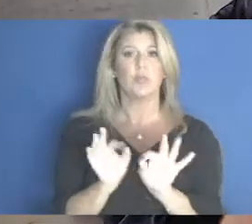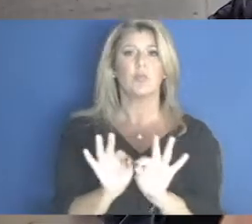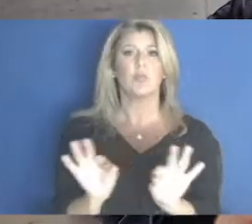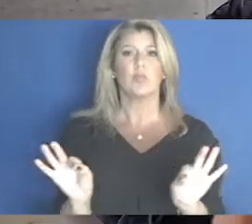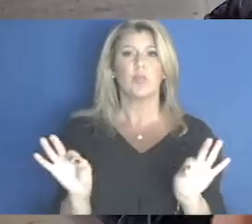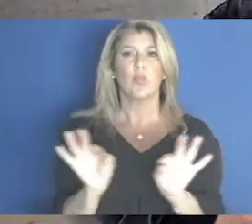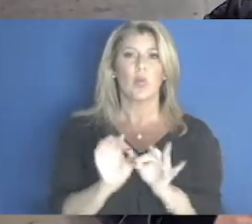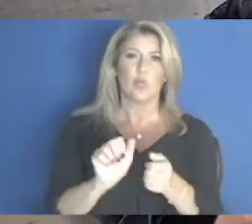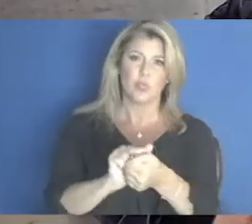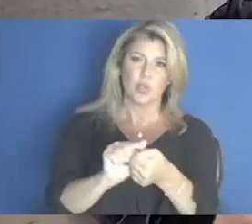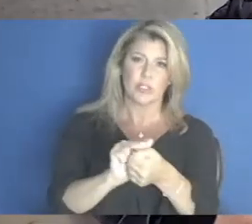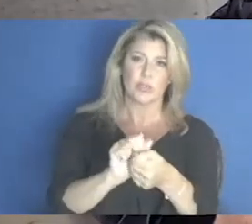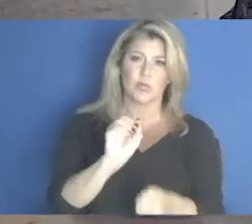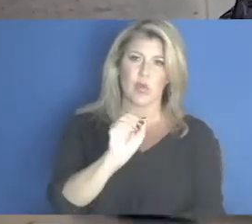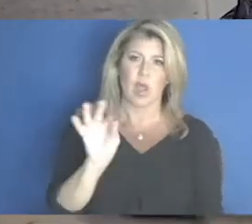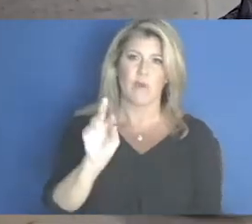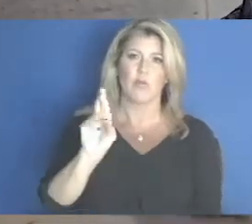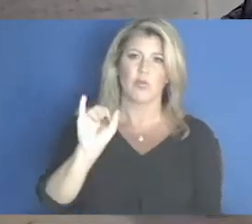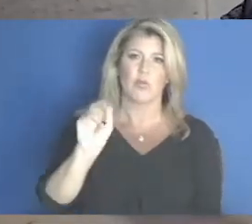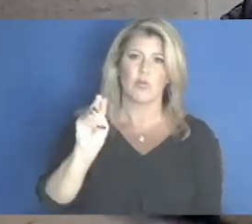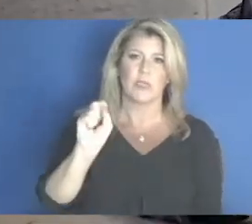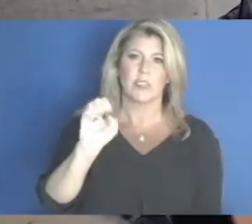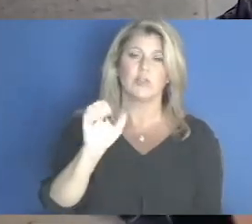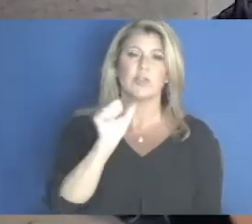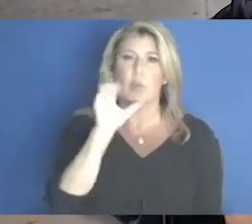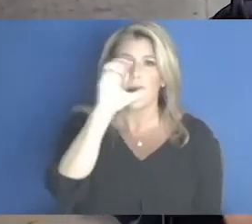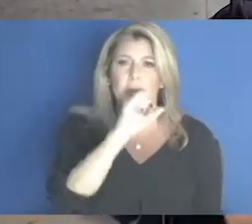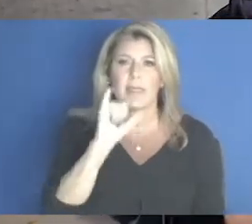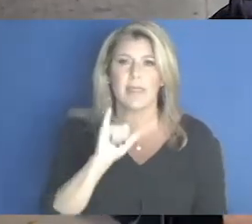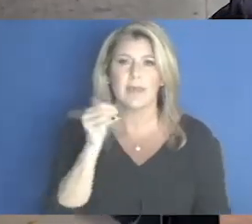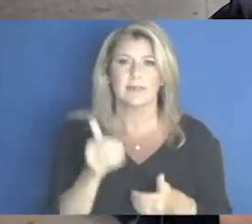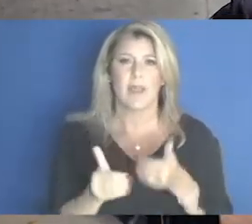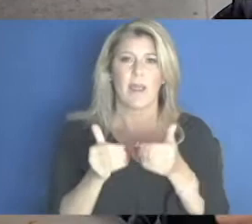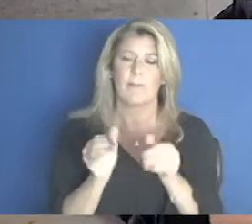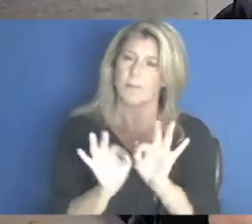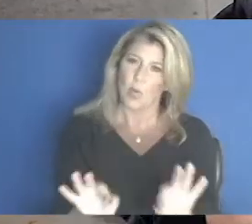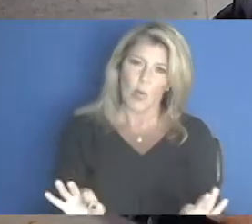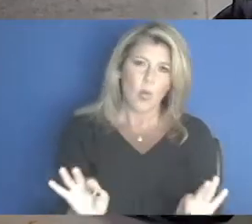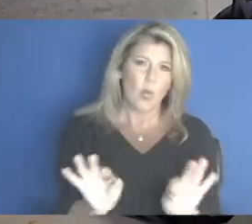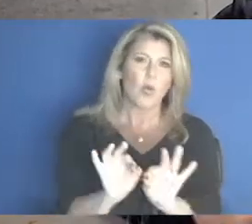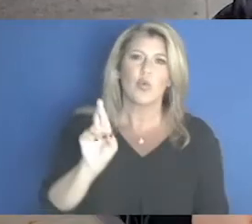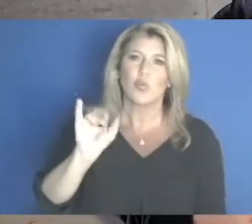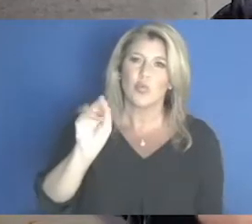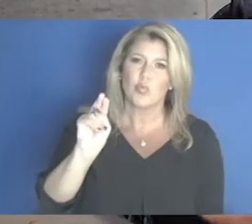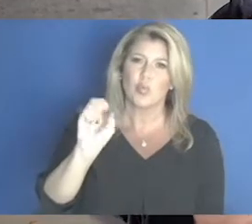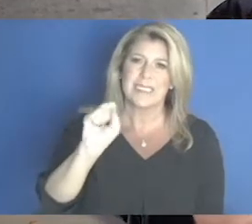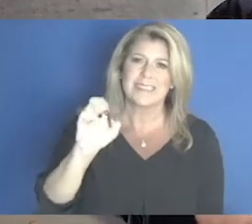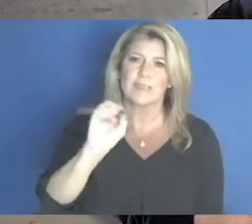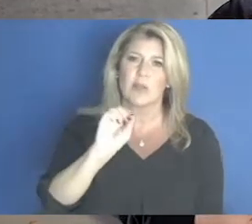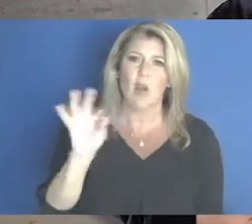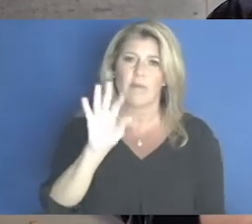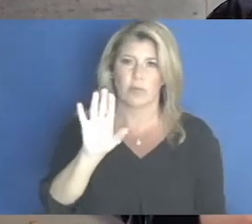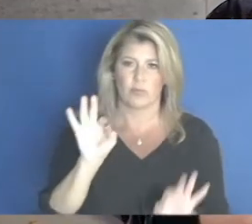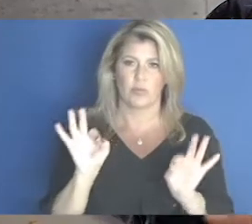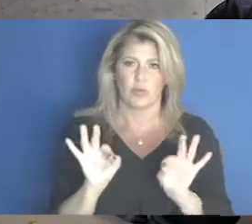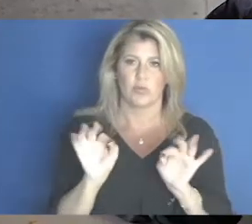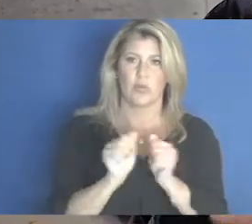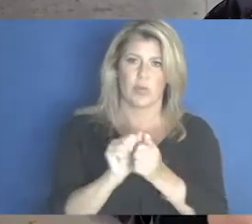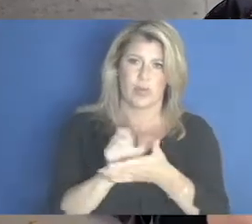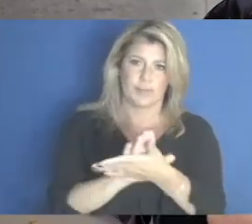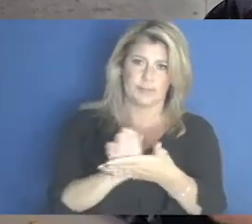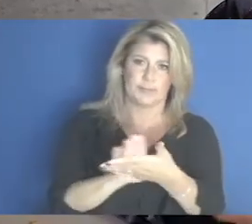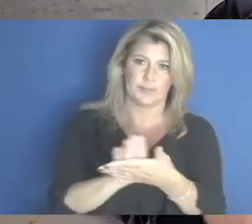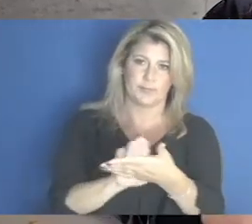will want to rinse it off. Never skip that step. That's the most important step that you can take, is